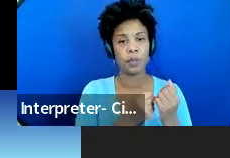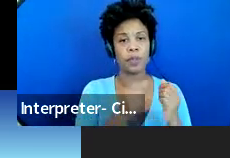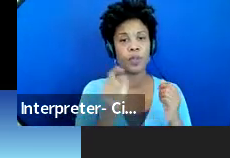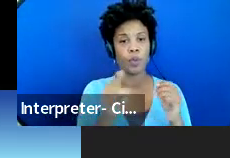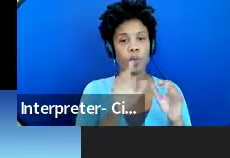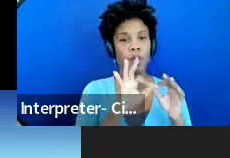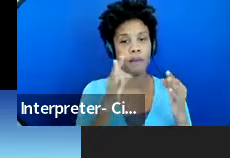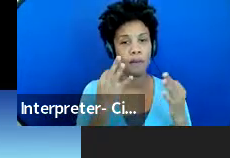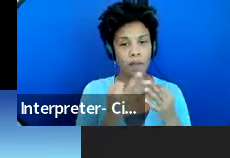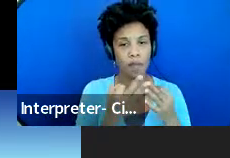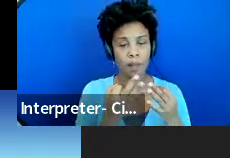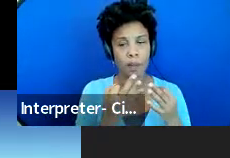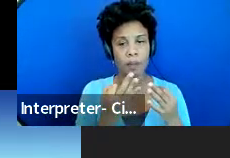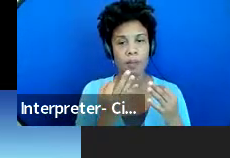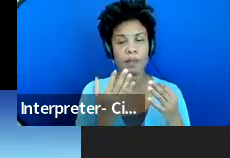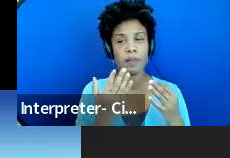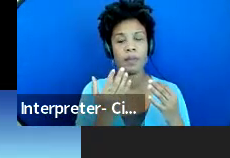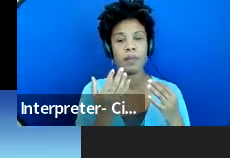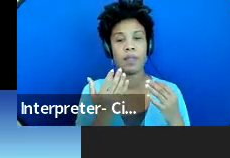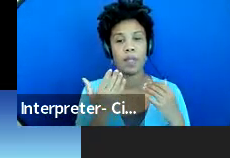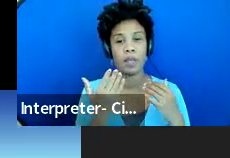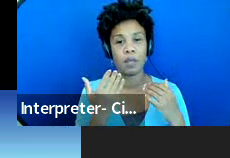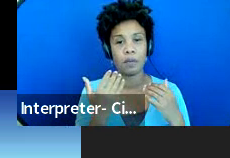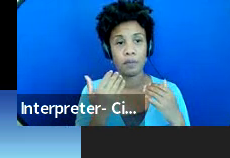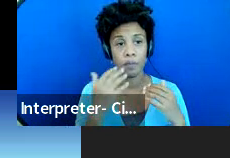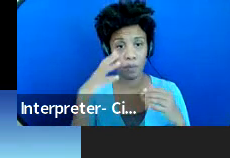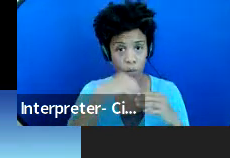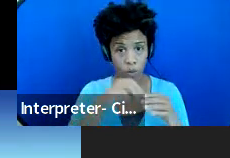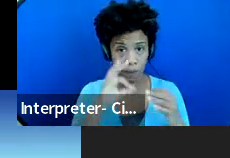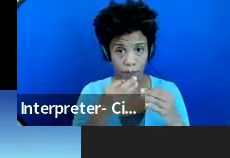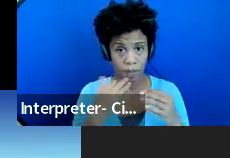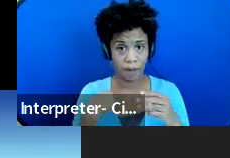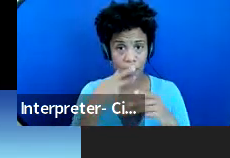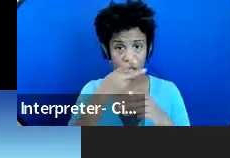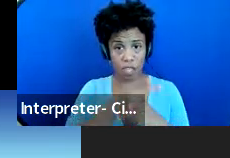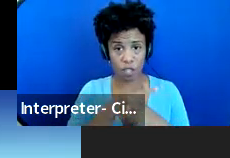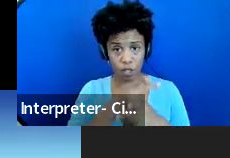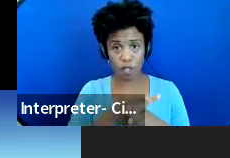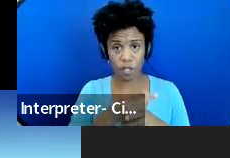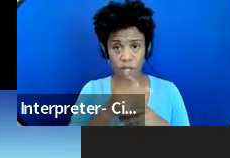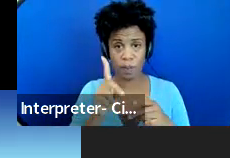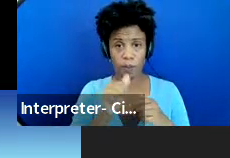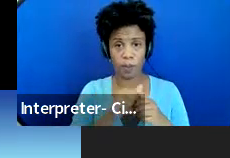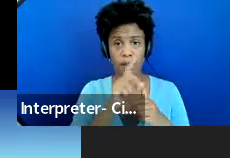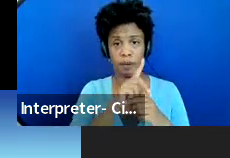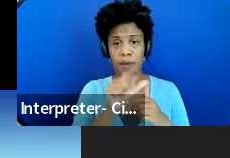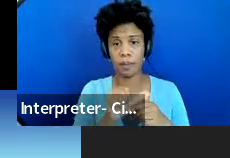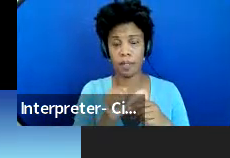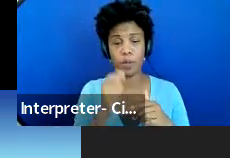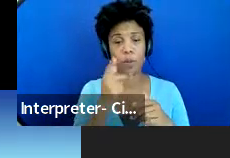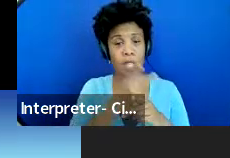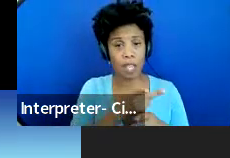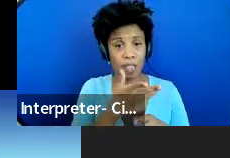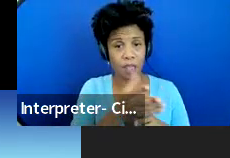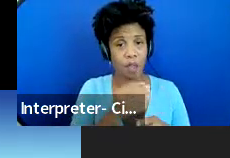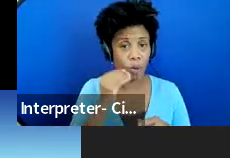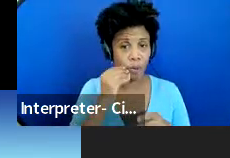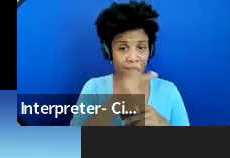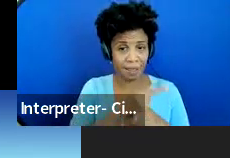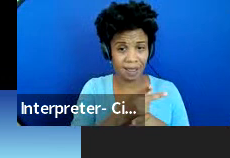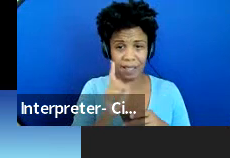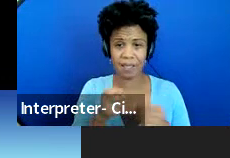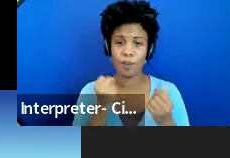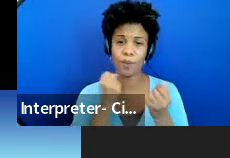of persons with disabilities who choose to provide care for persons at home. And so the provision of services at